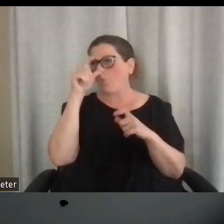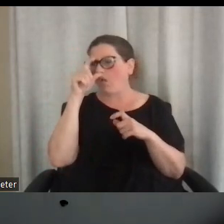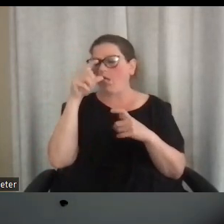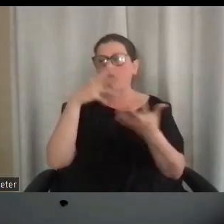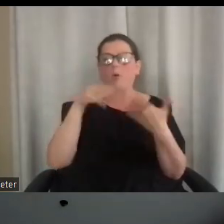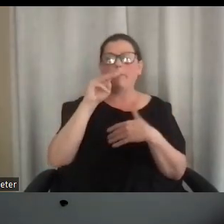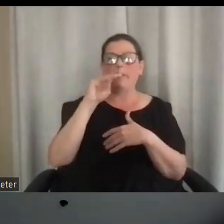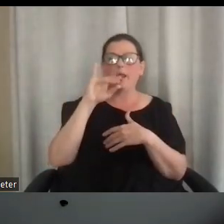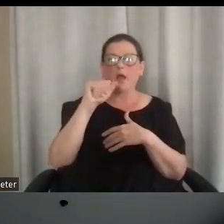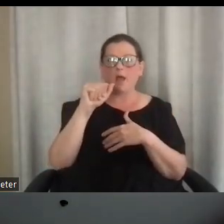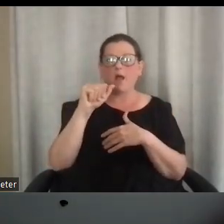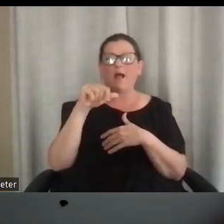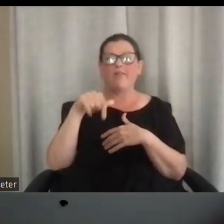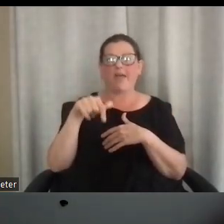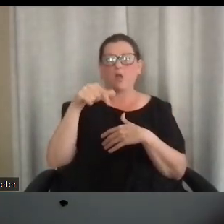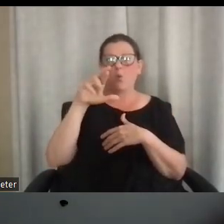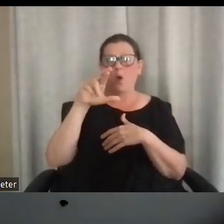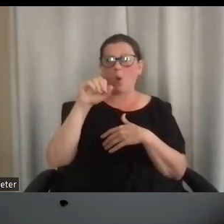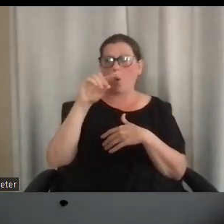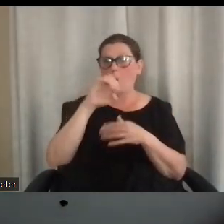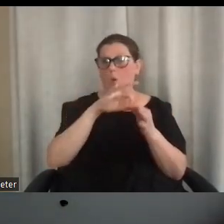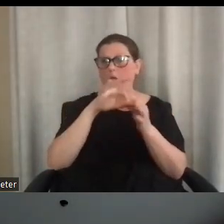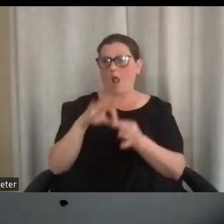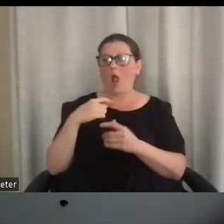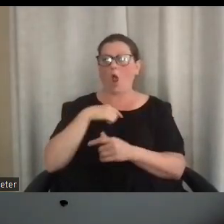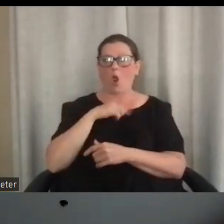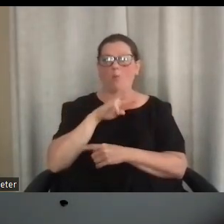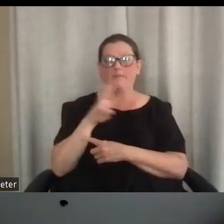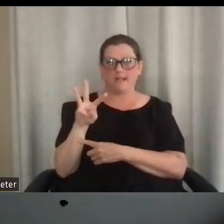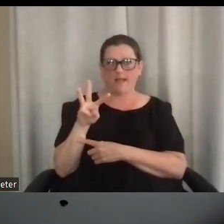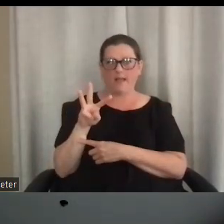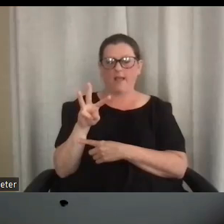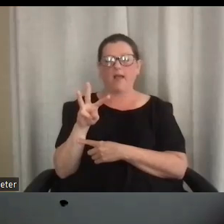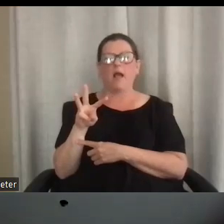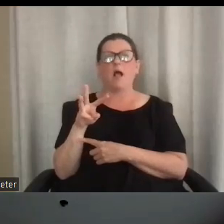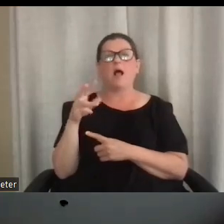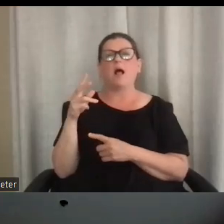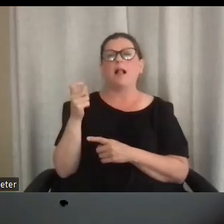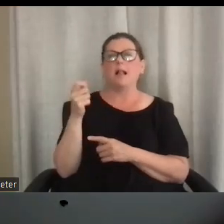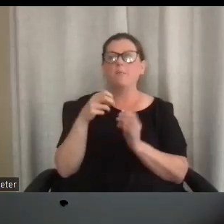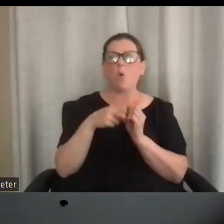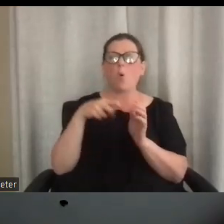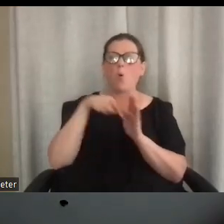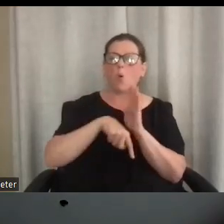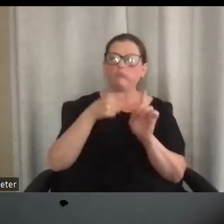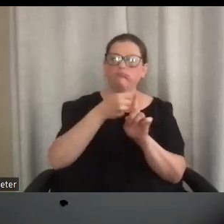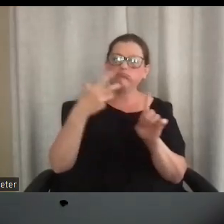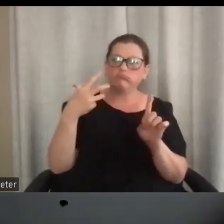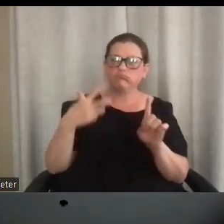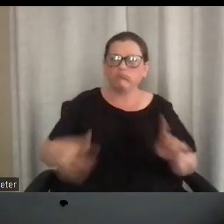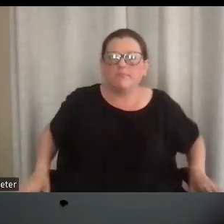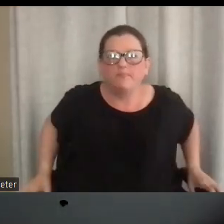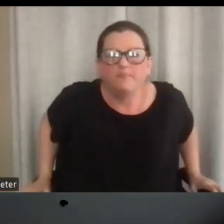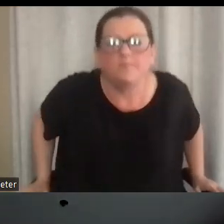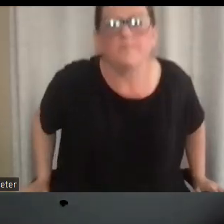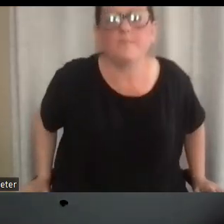media, and the QR code led to our website. So I'm gonna dive a little bit deeper in a brief sense